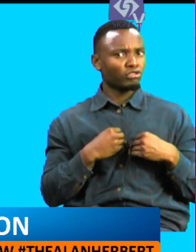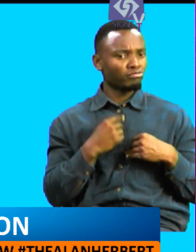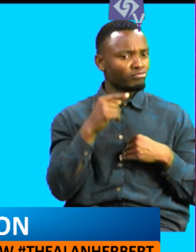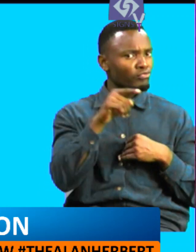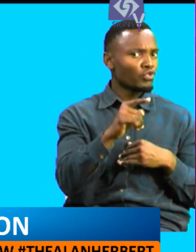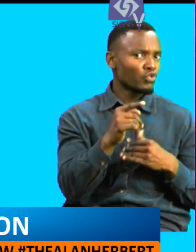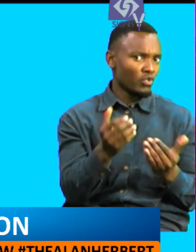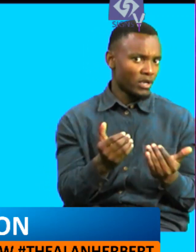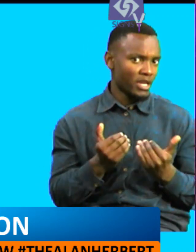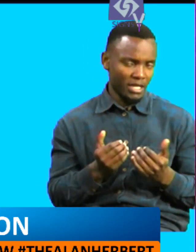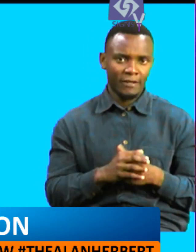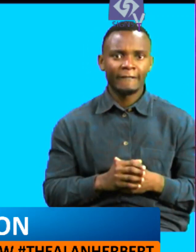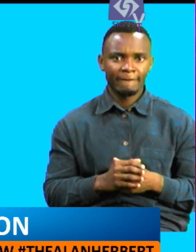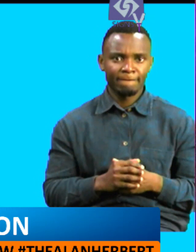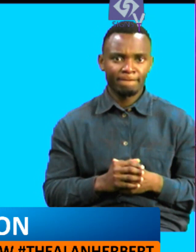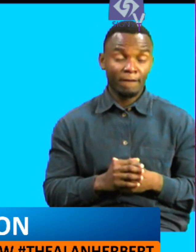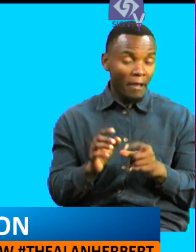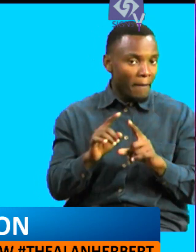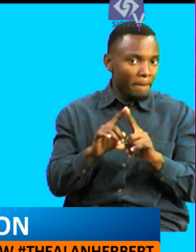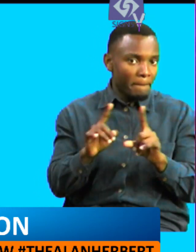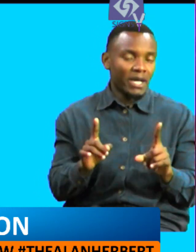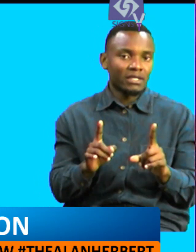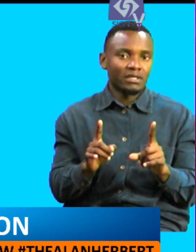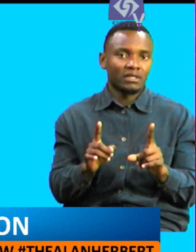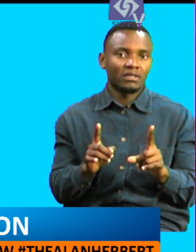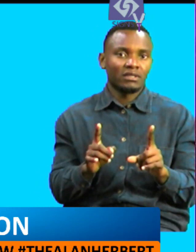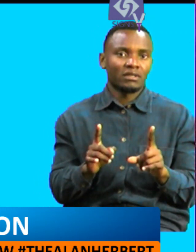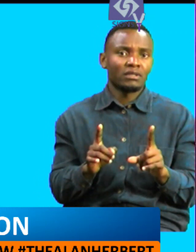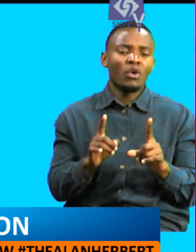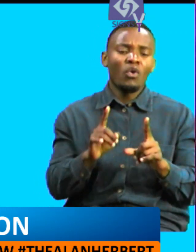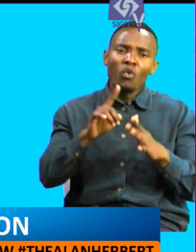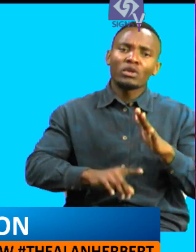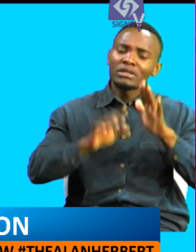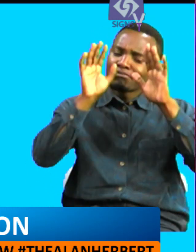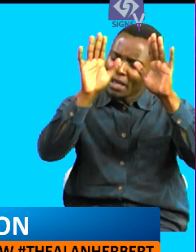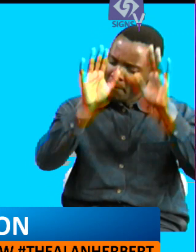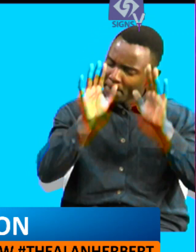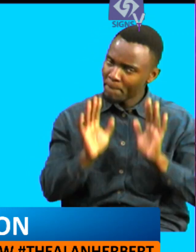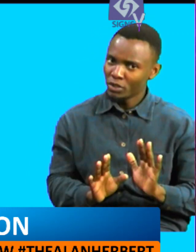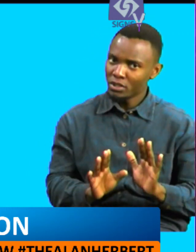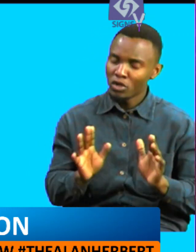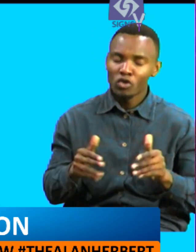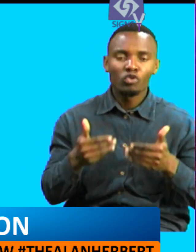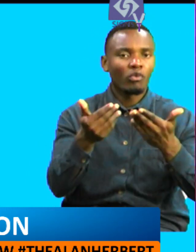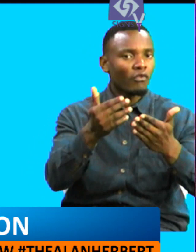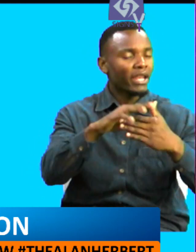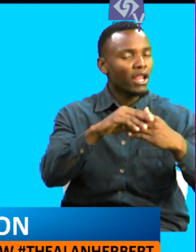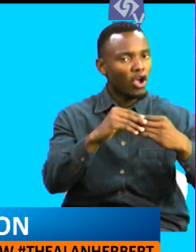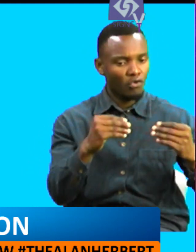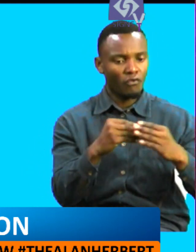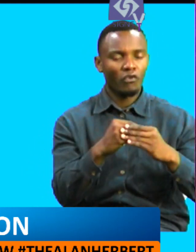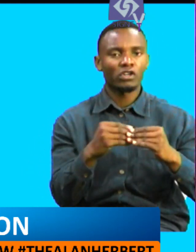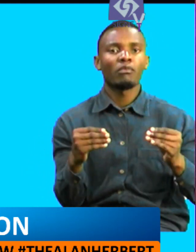accommodation that he might need. Yeah. But of importance is to provide a